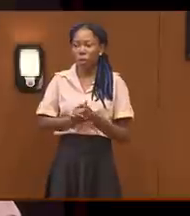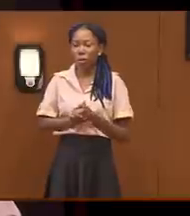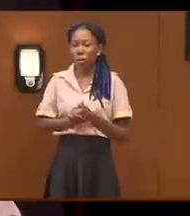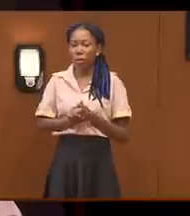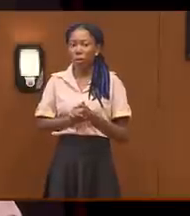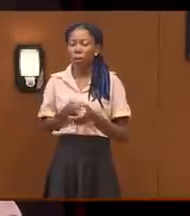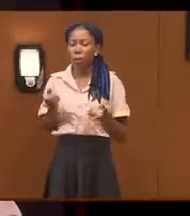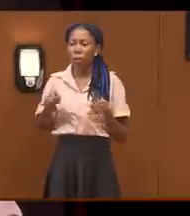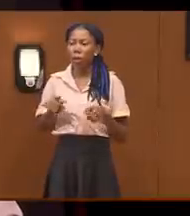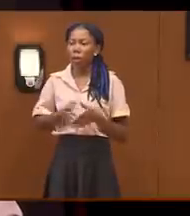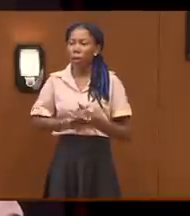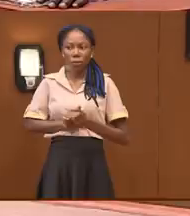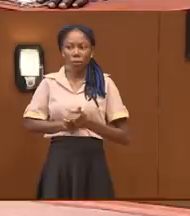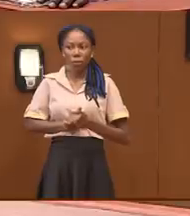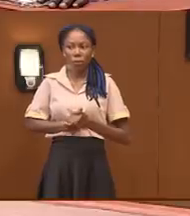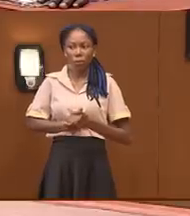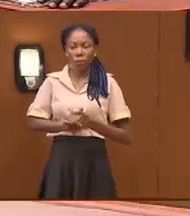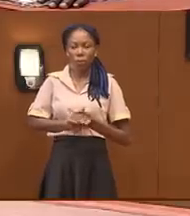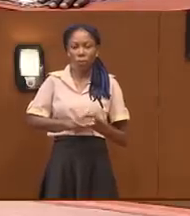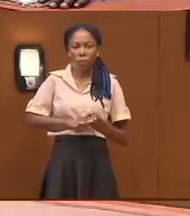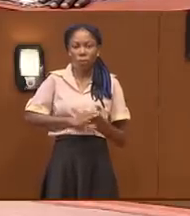pay up the 56,000?